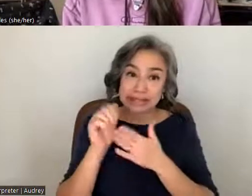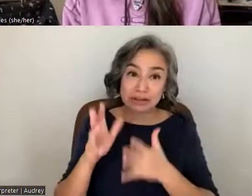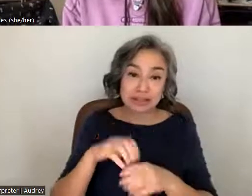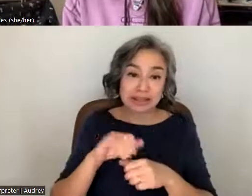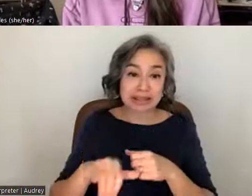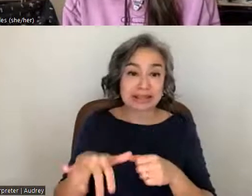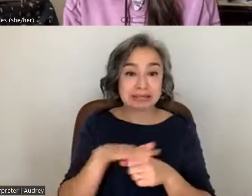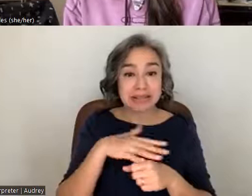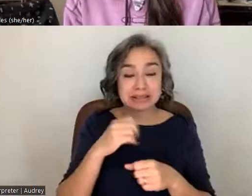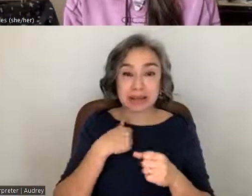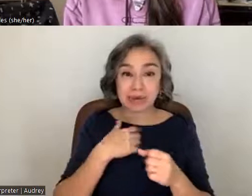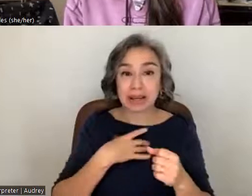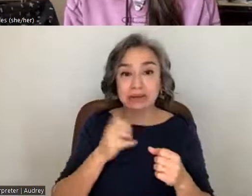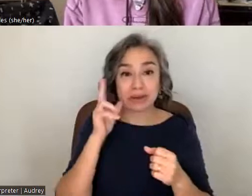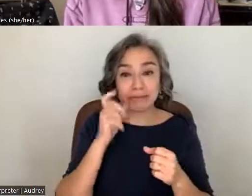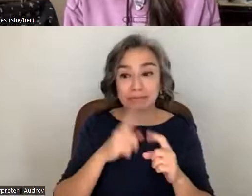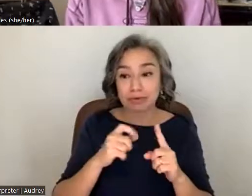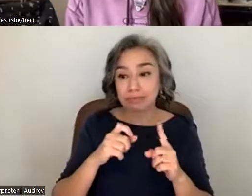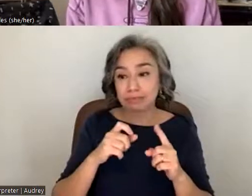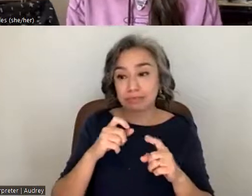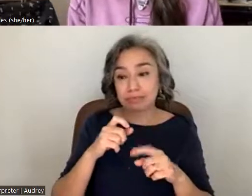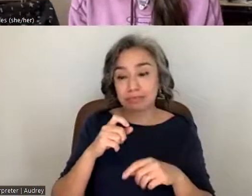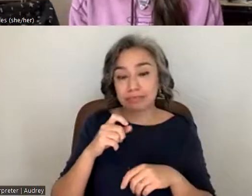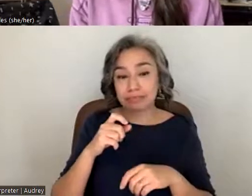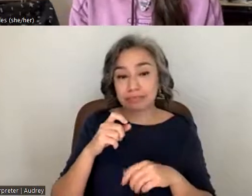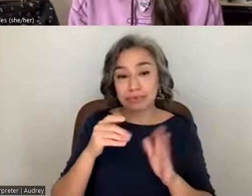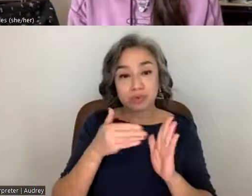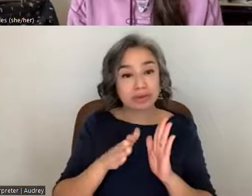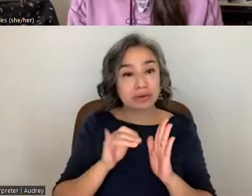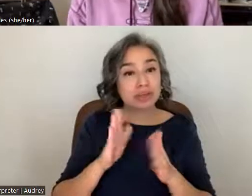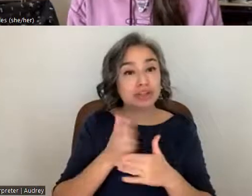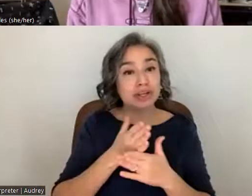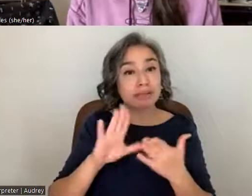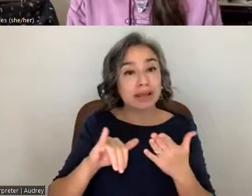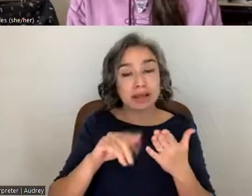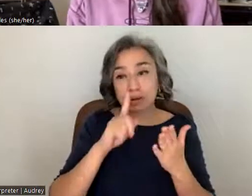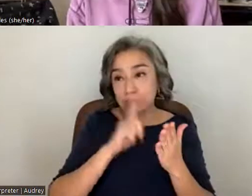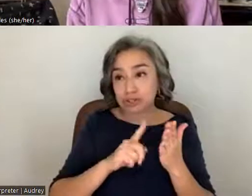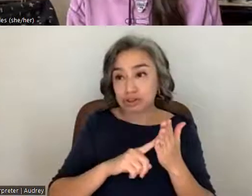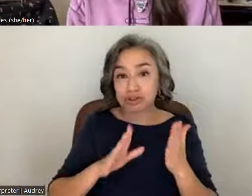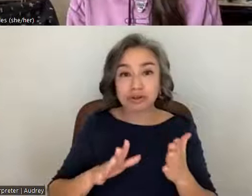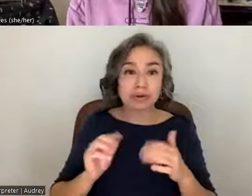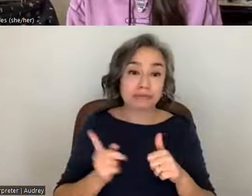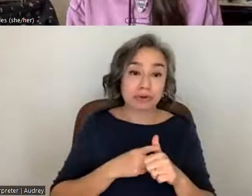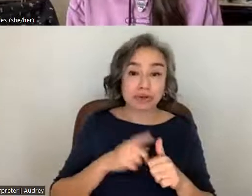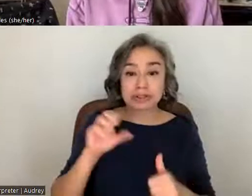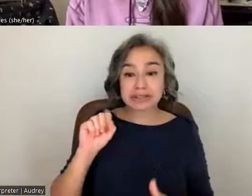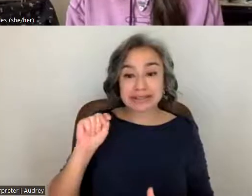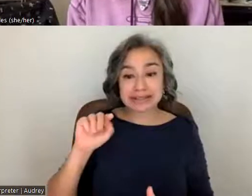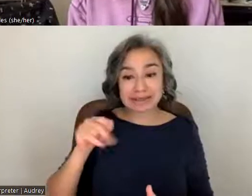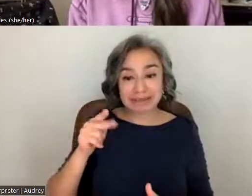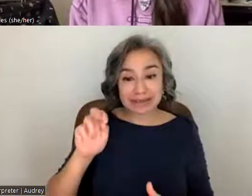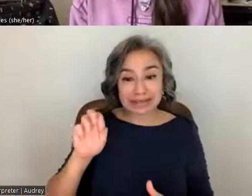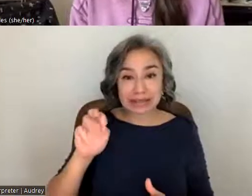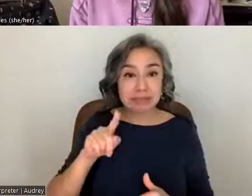hear from, again, reflecting on some of what has been shared by the researchers. And so I'd like to turn first to Stephanie. If you can